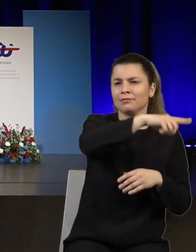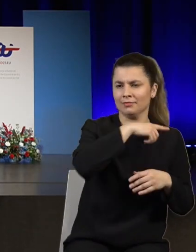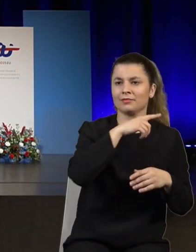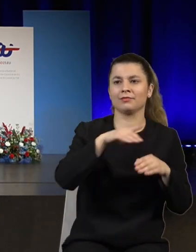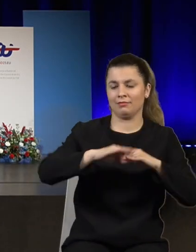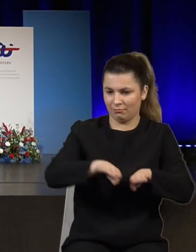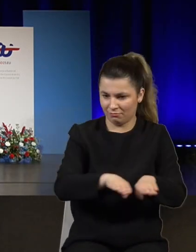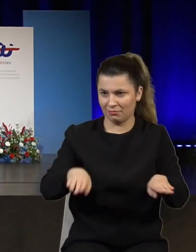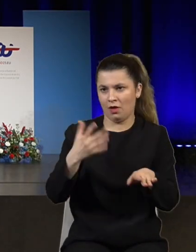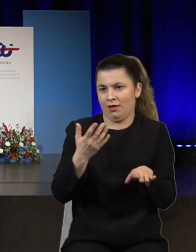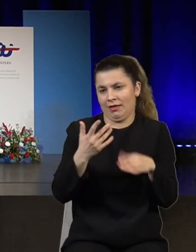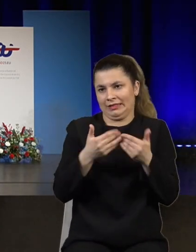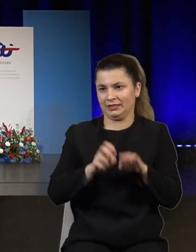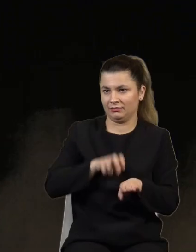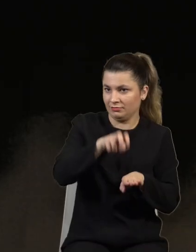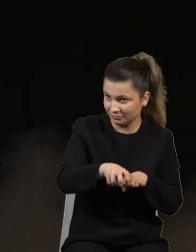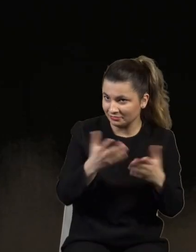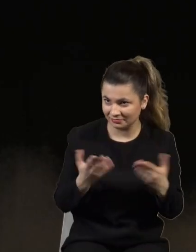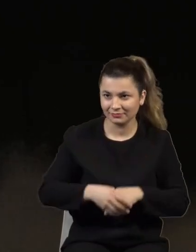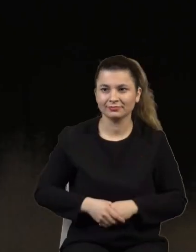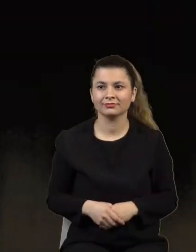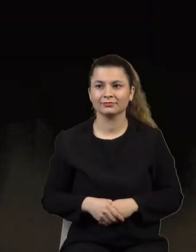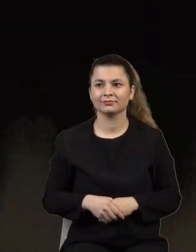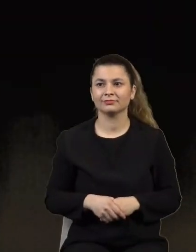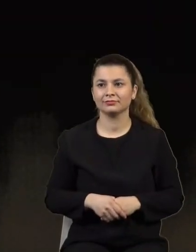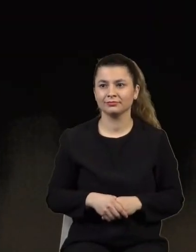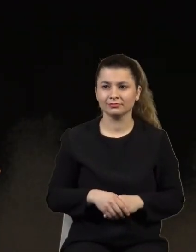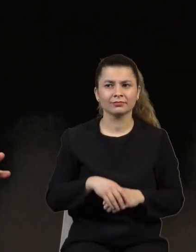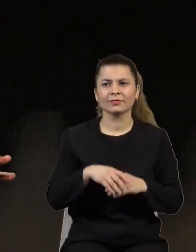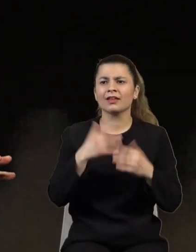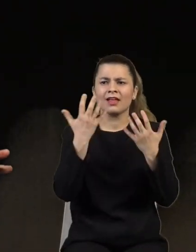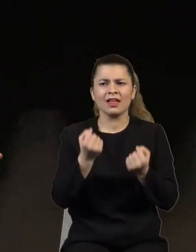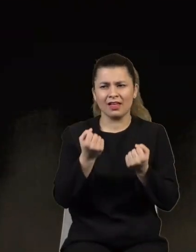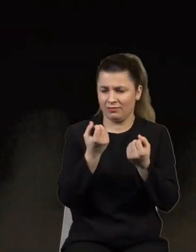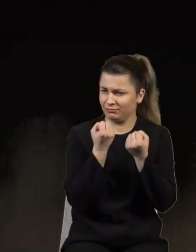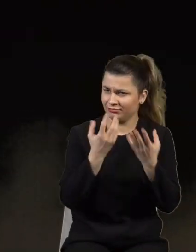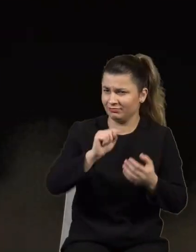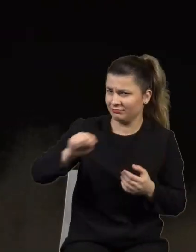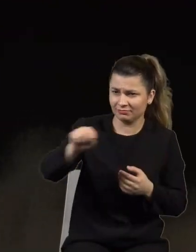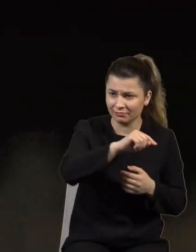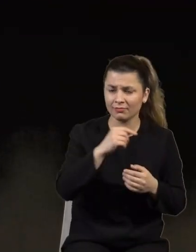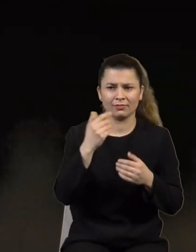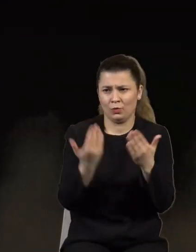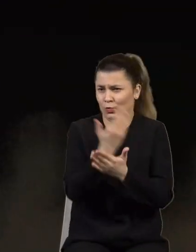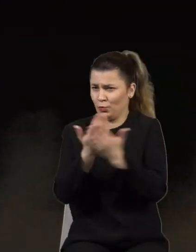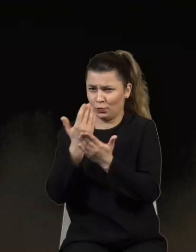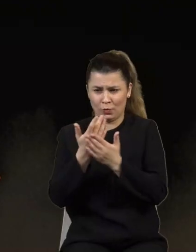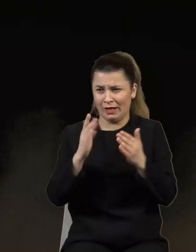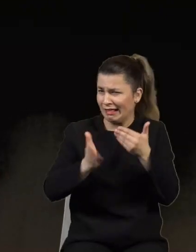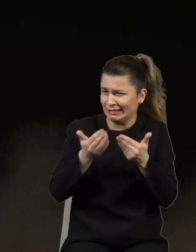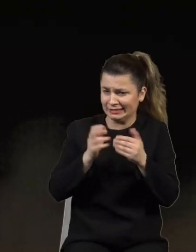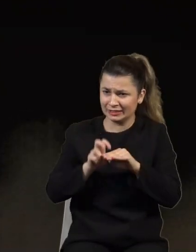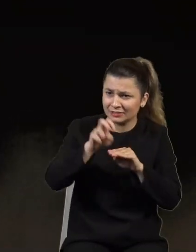accessible tram cars, every bus accessible, and many of them